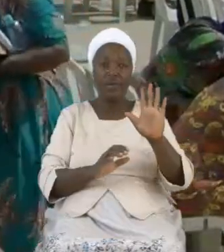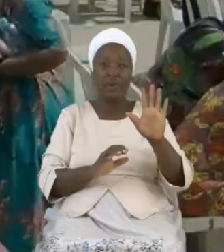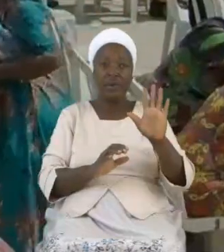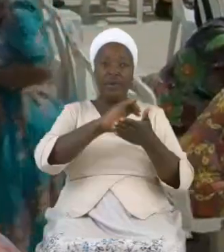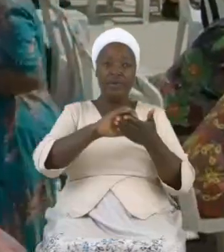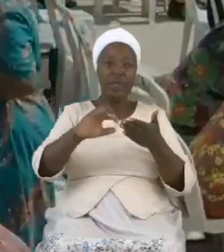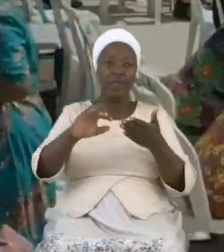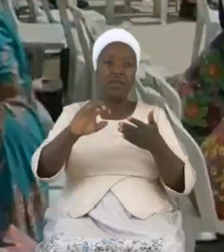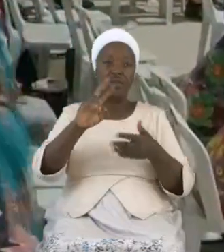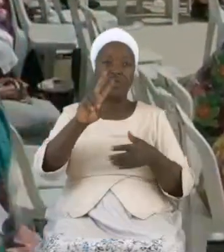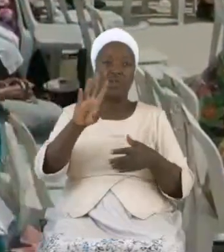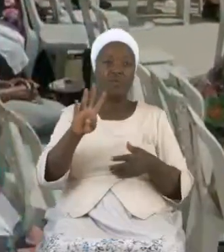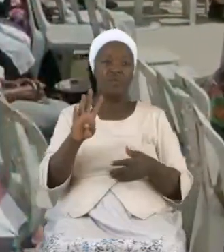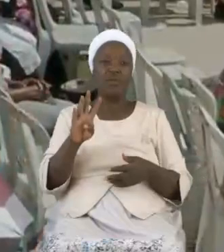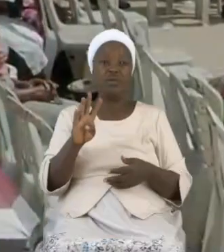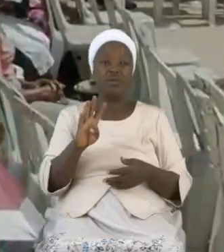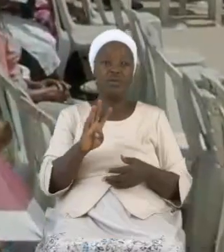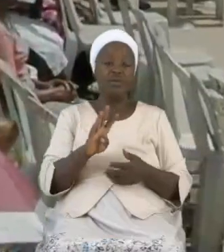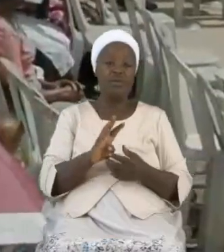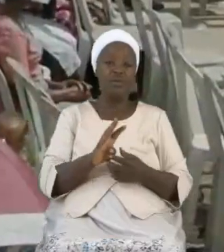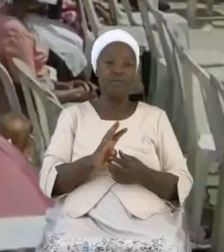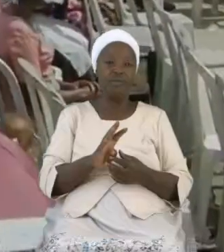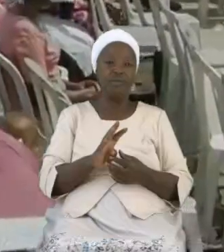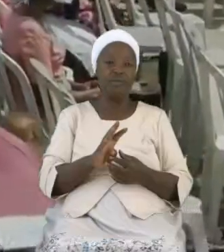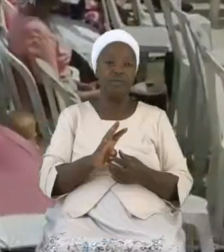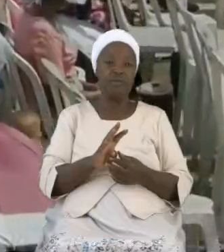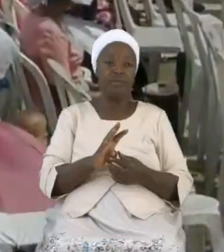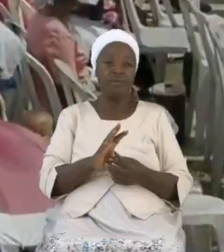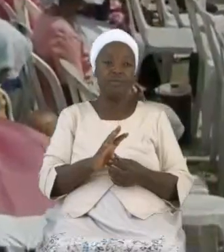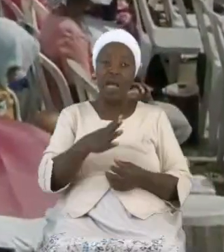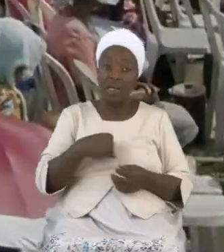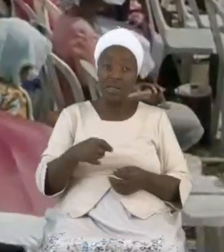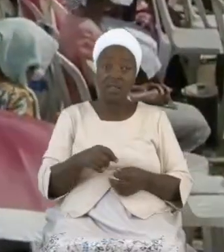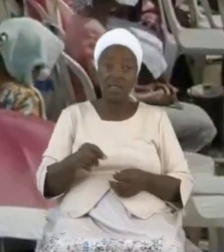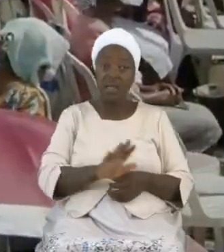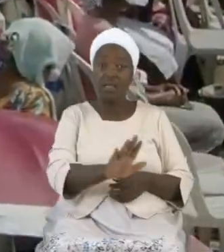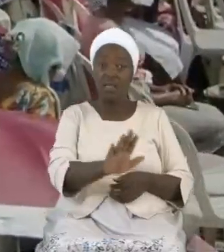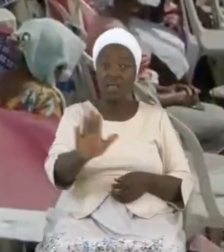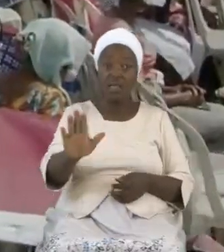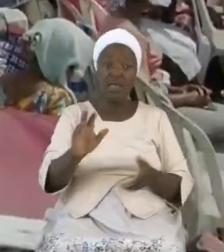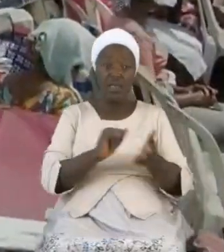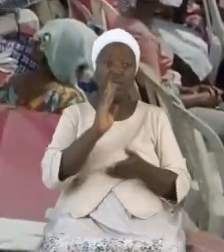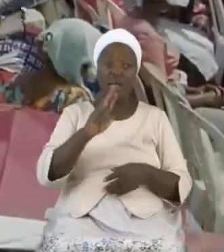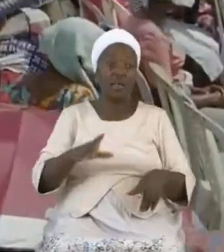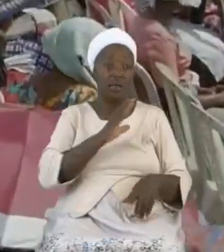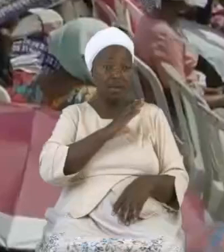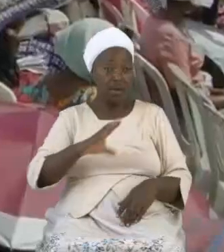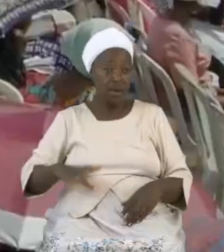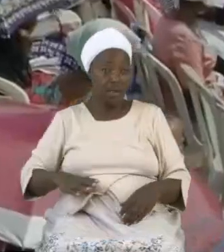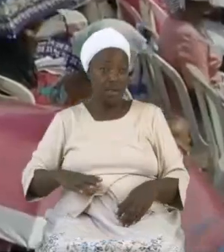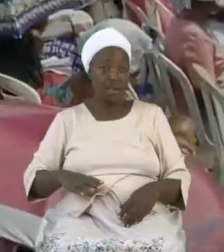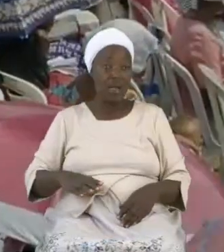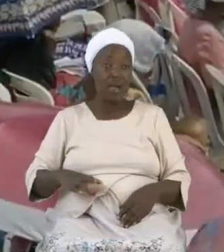verse 24. And they that are Christ's have crucified